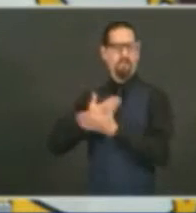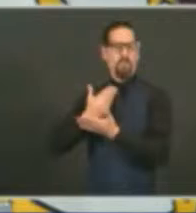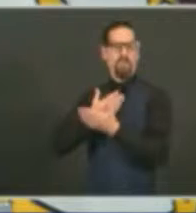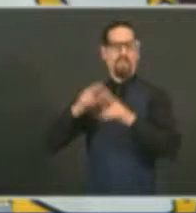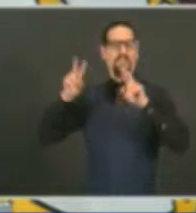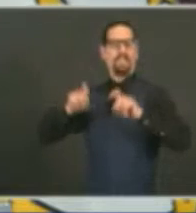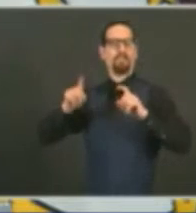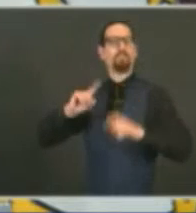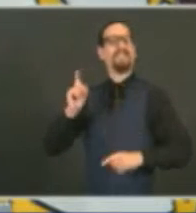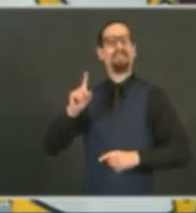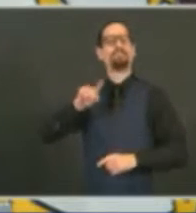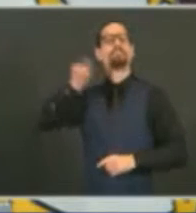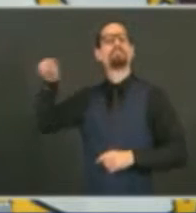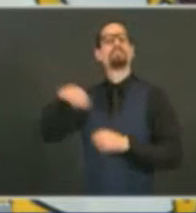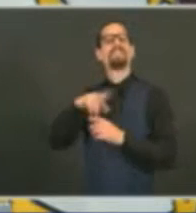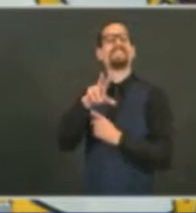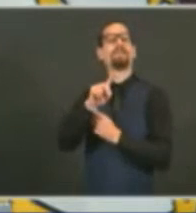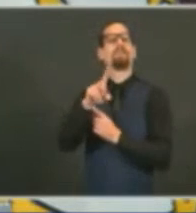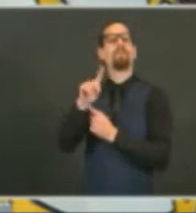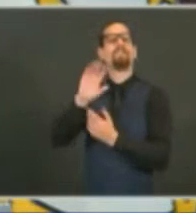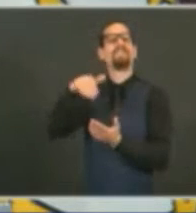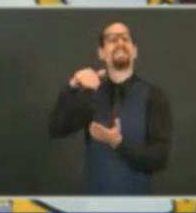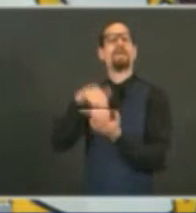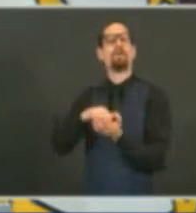What's Binax Now? Binax is the